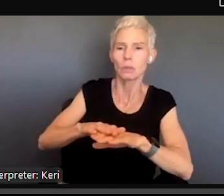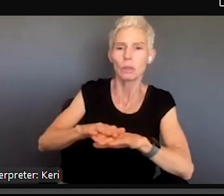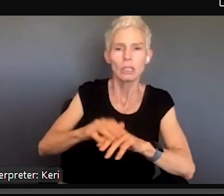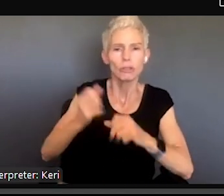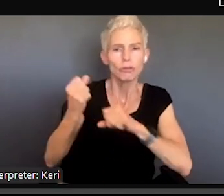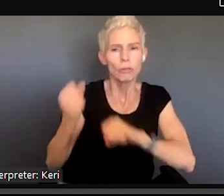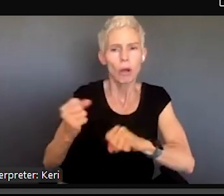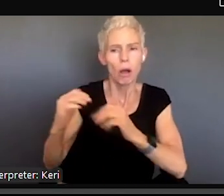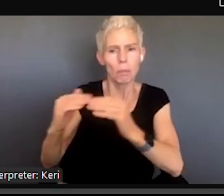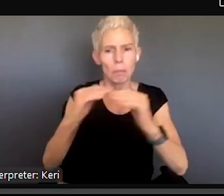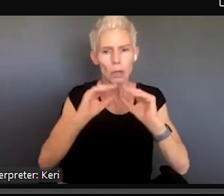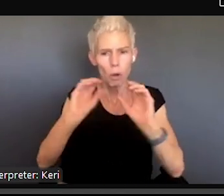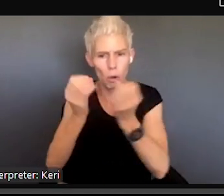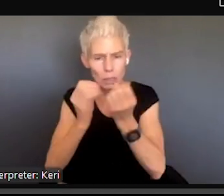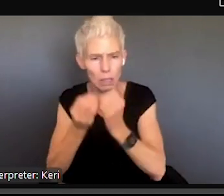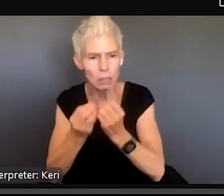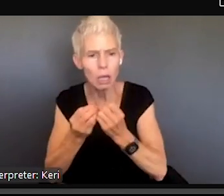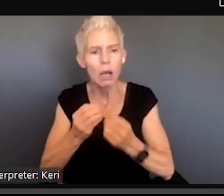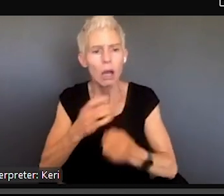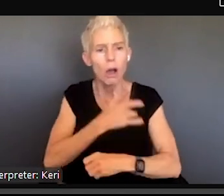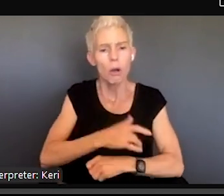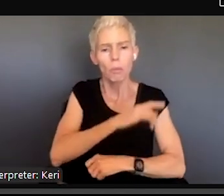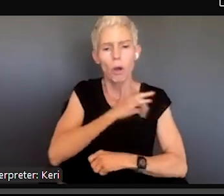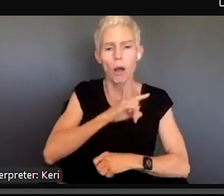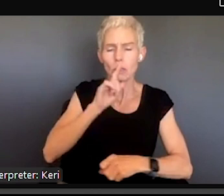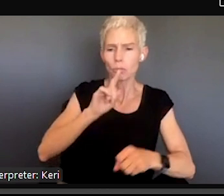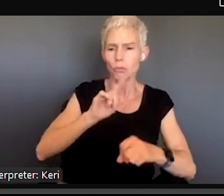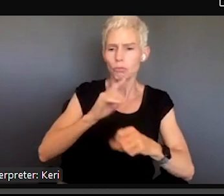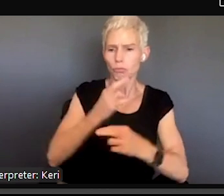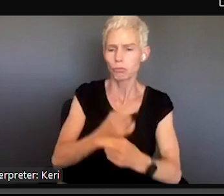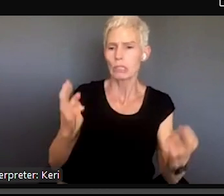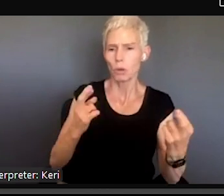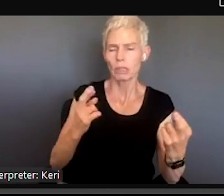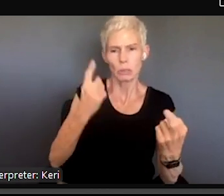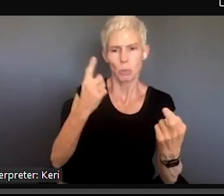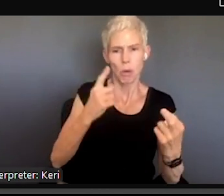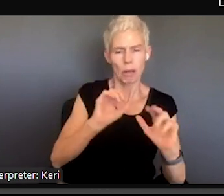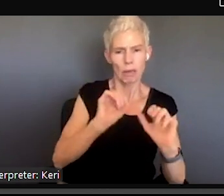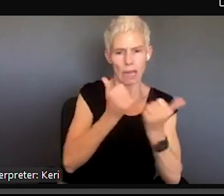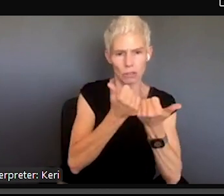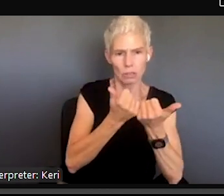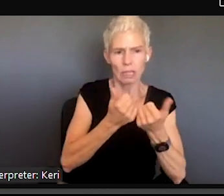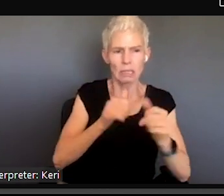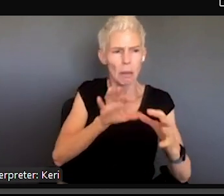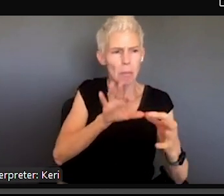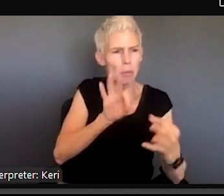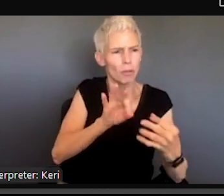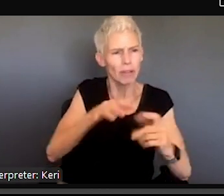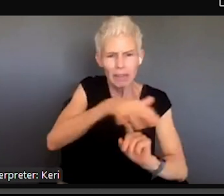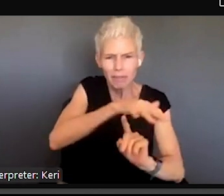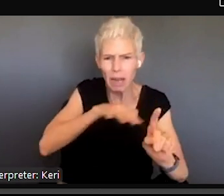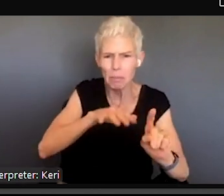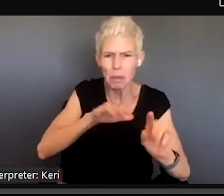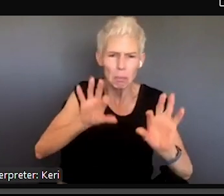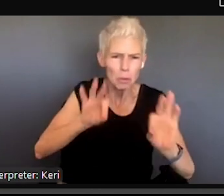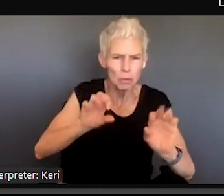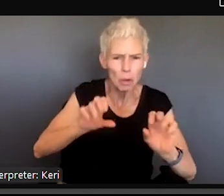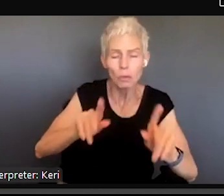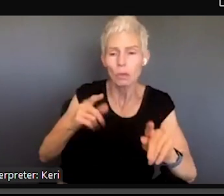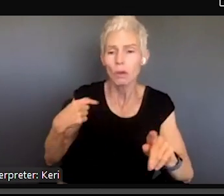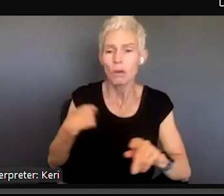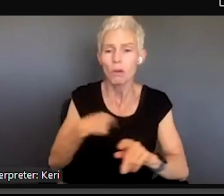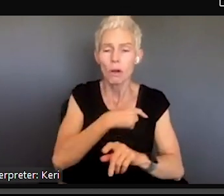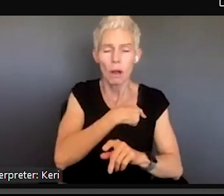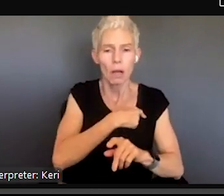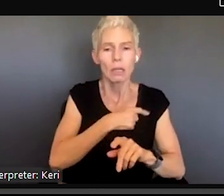organizations, Promise Resource Network being one of them, and Noah's here with us today. So this was just the perfect environment and opportunity for us to work